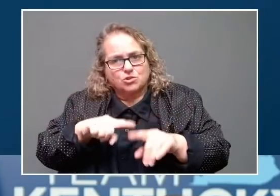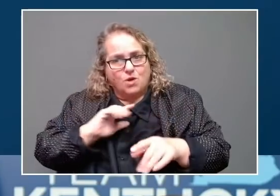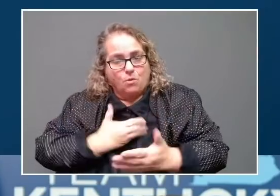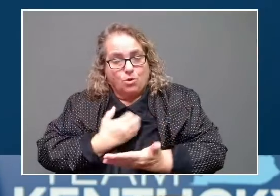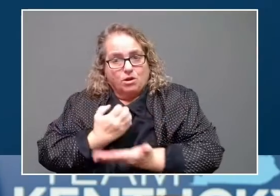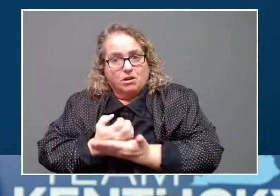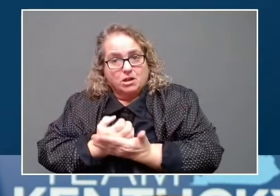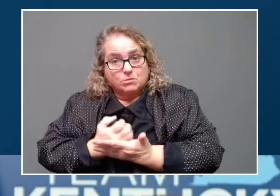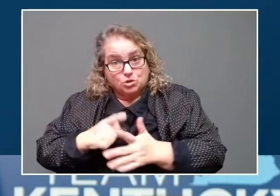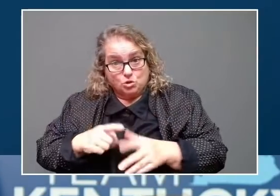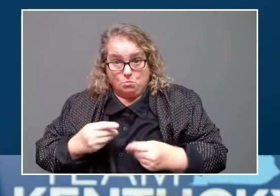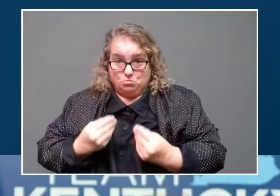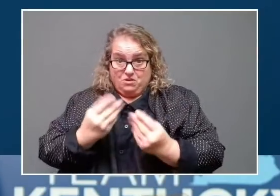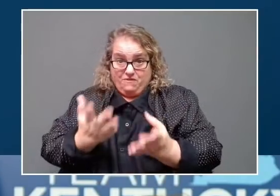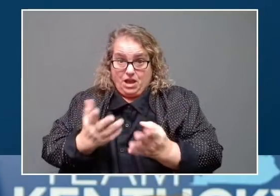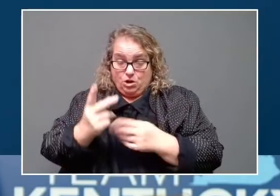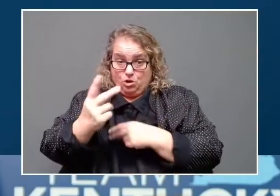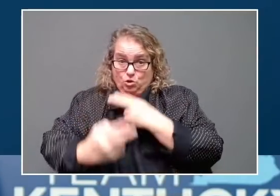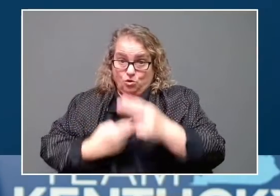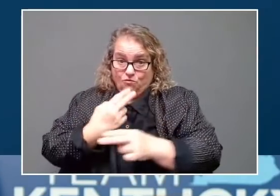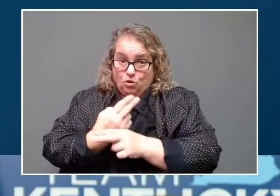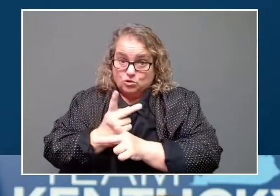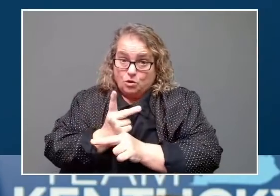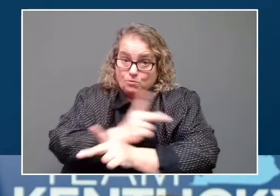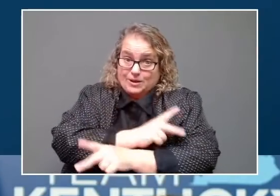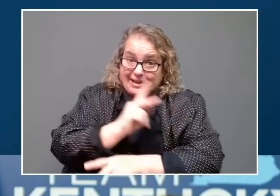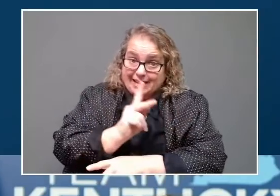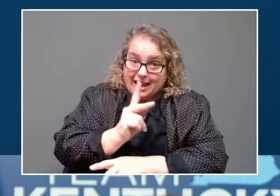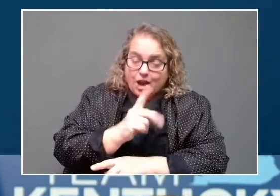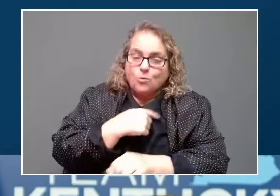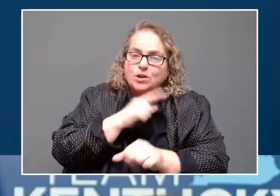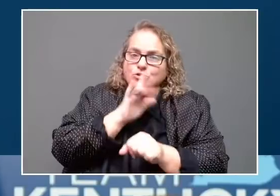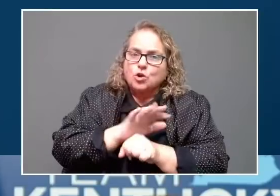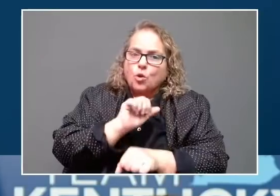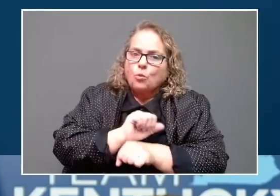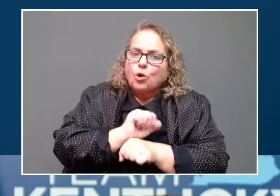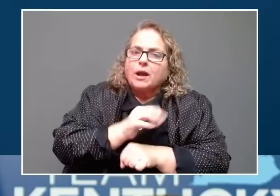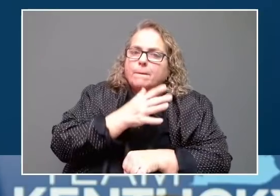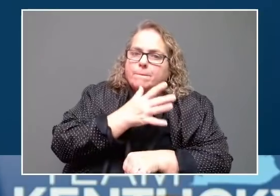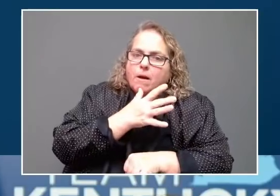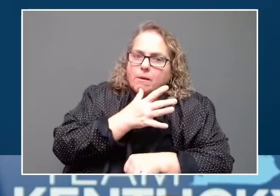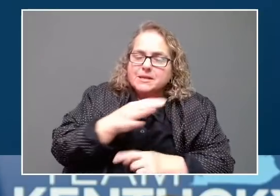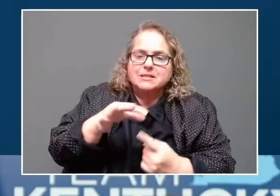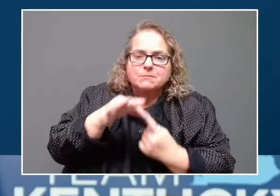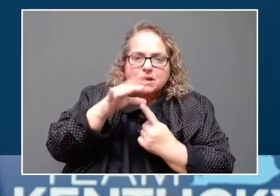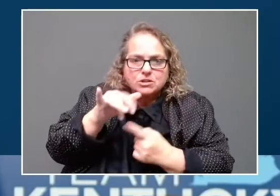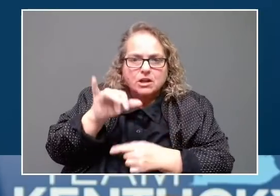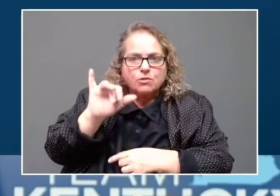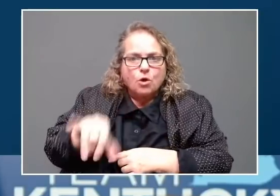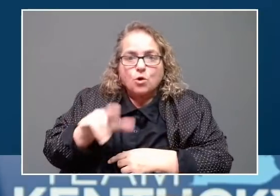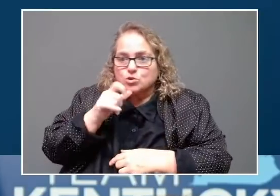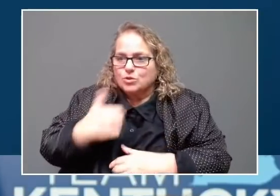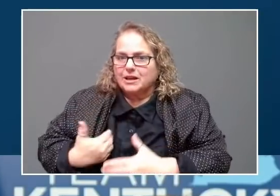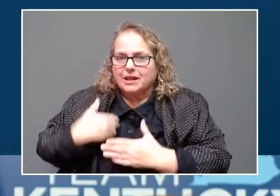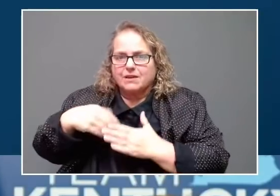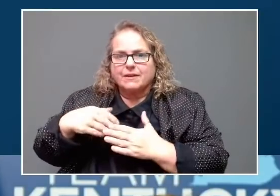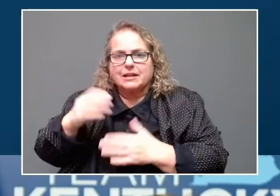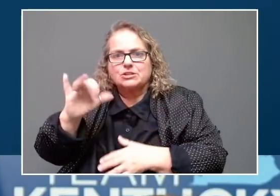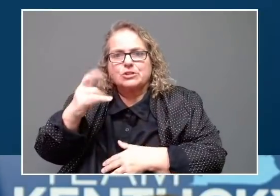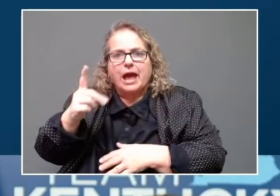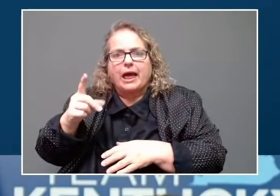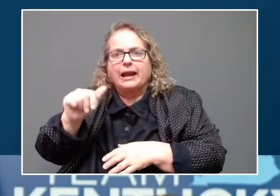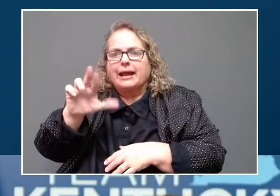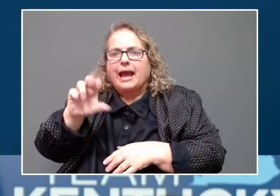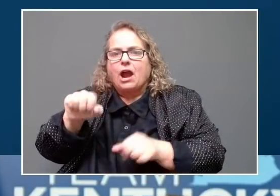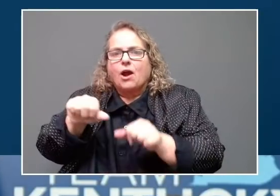universal pre-K, we ensure that working moms, especially those who live in childcare deserts, have options that help them return